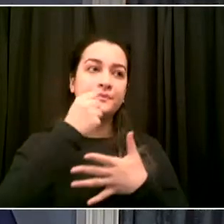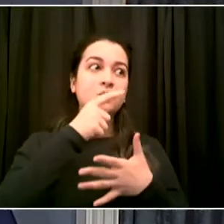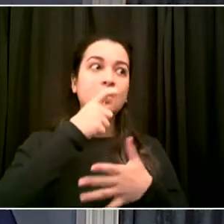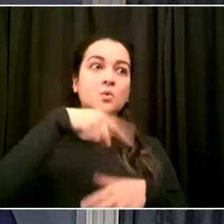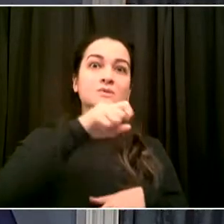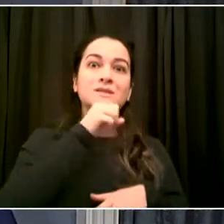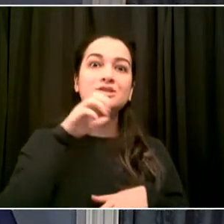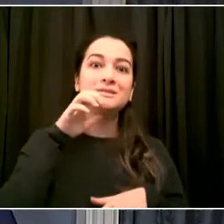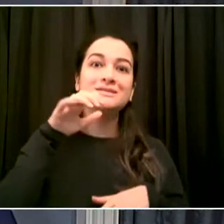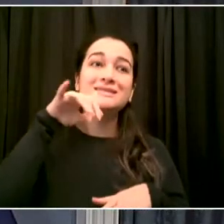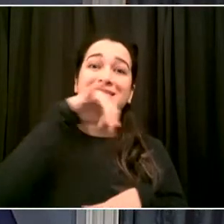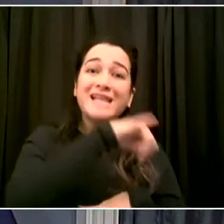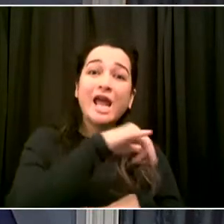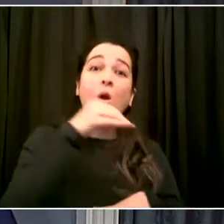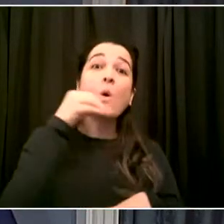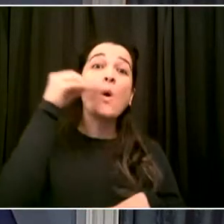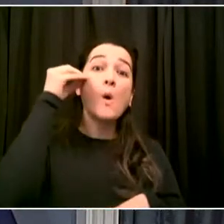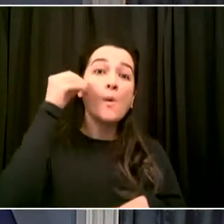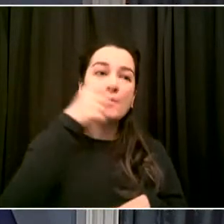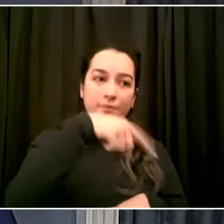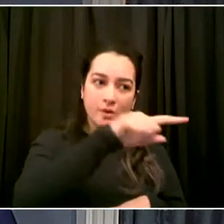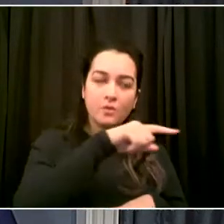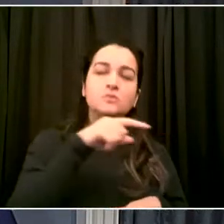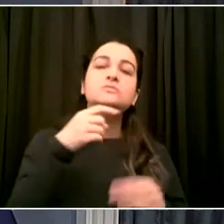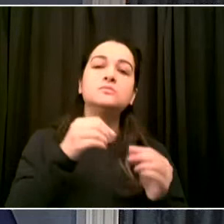are going to help marshal the forces to do that?